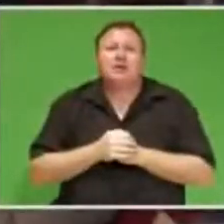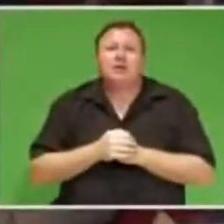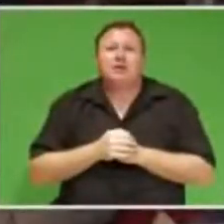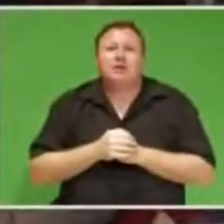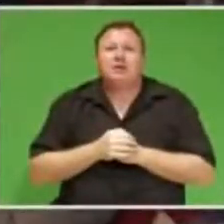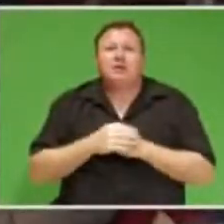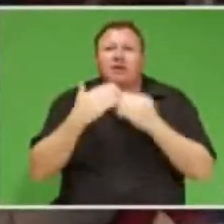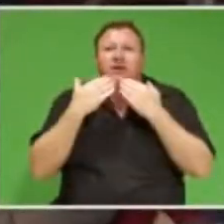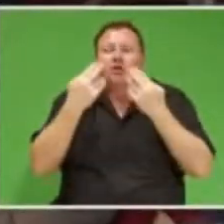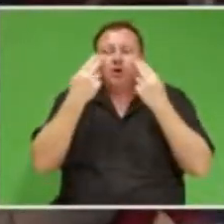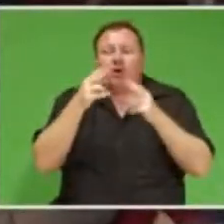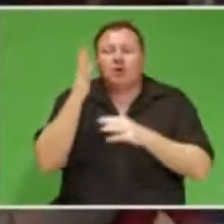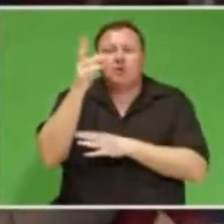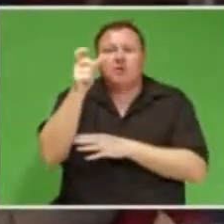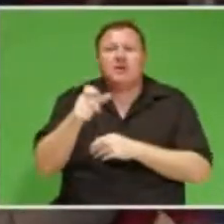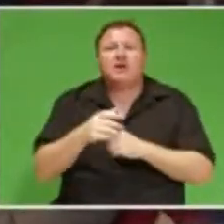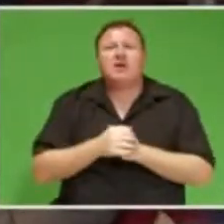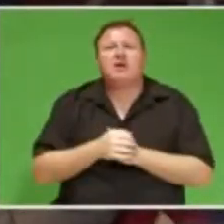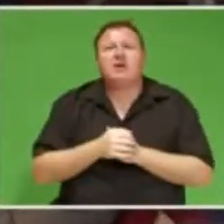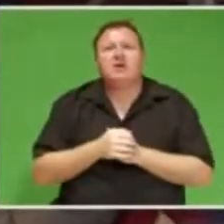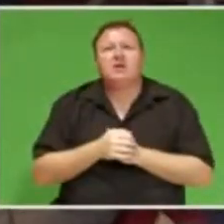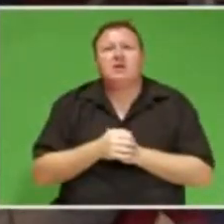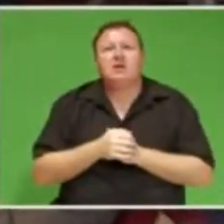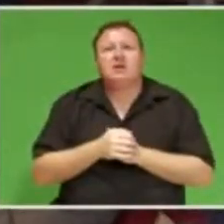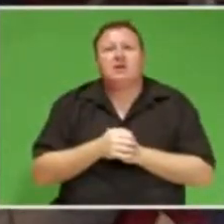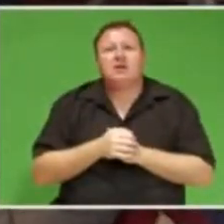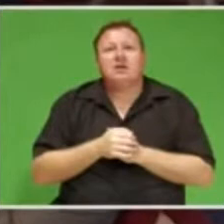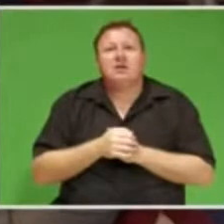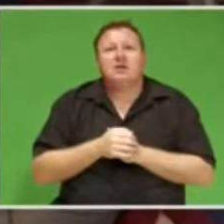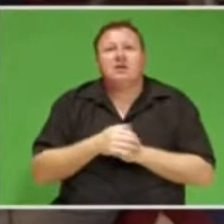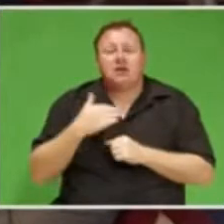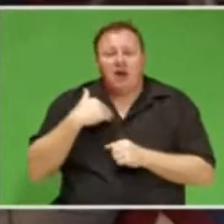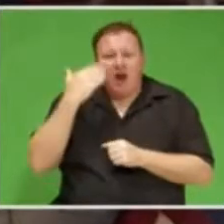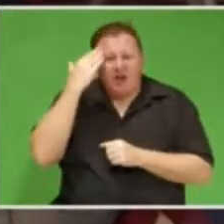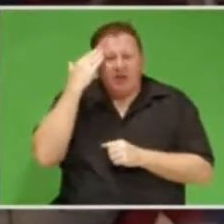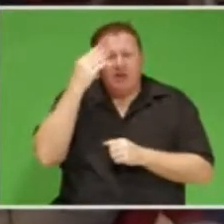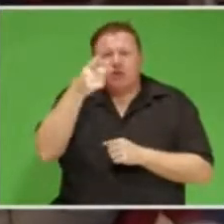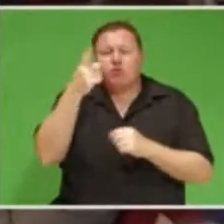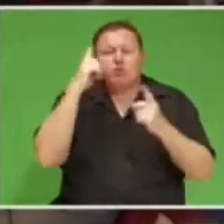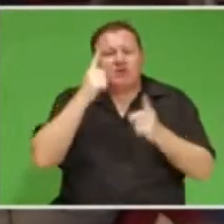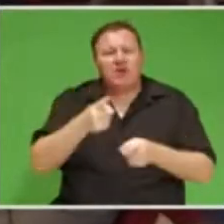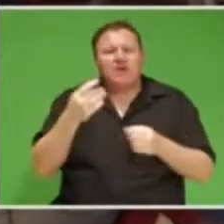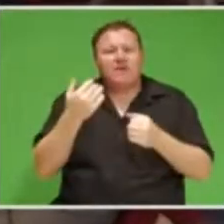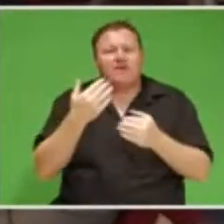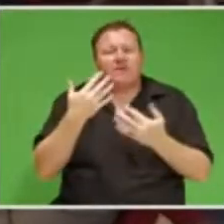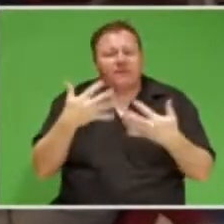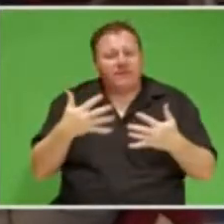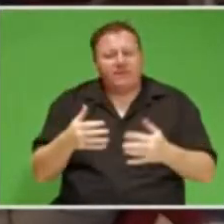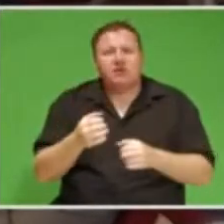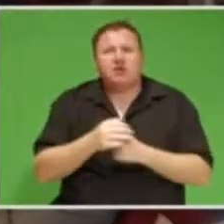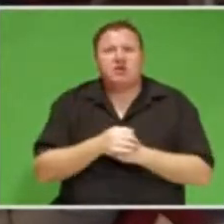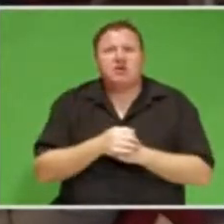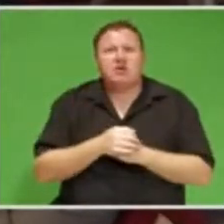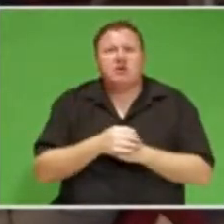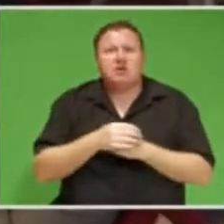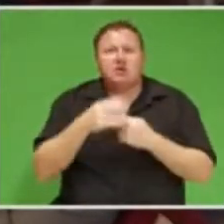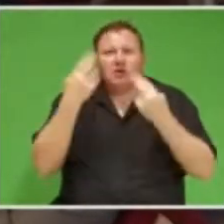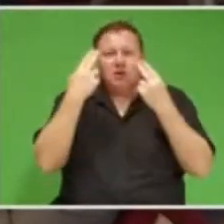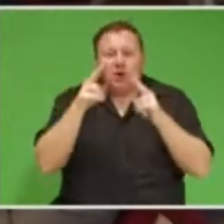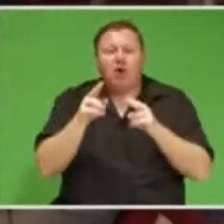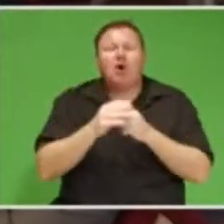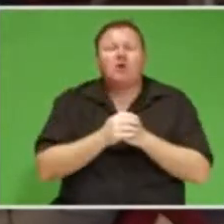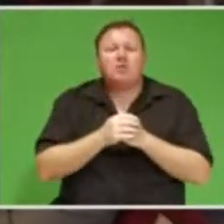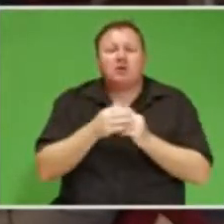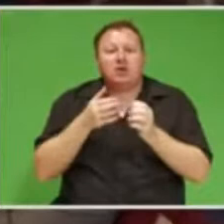Thank you, Honorable Speaker. Honorable Speaker, I think you have made a ruling on this matter. The matter was raised by the Honorable Leader of